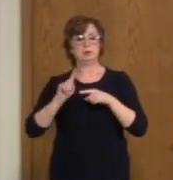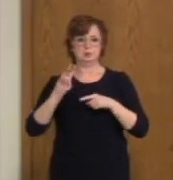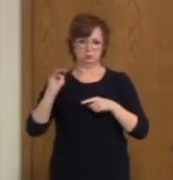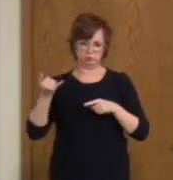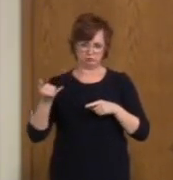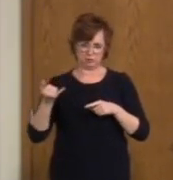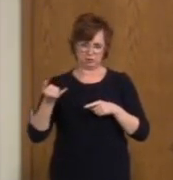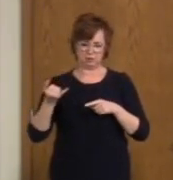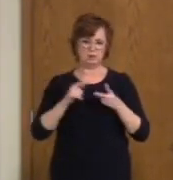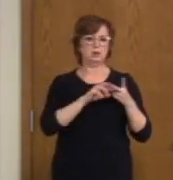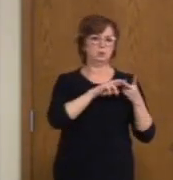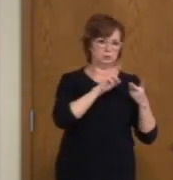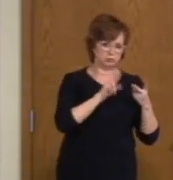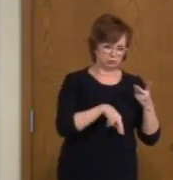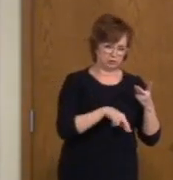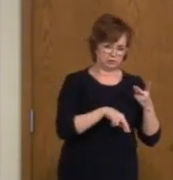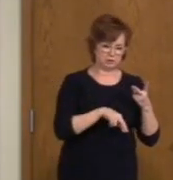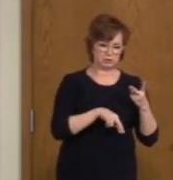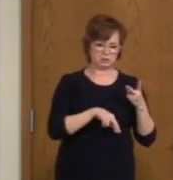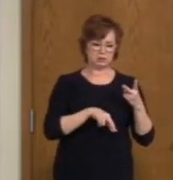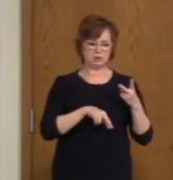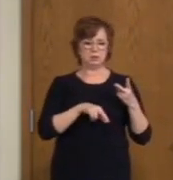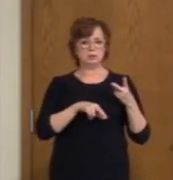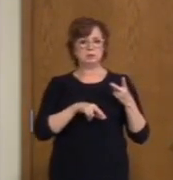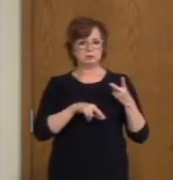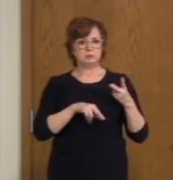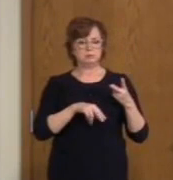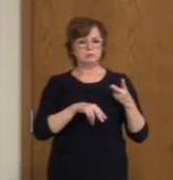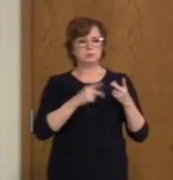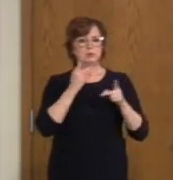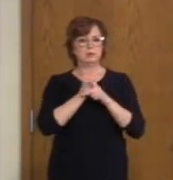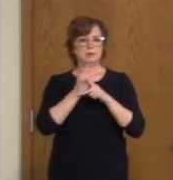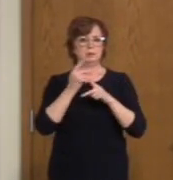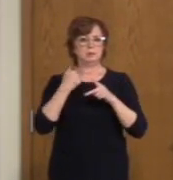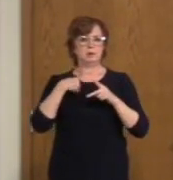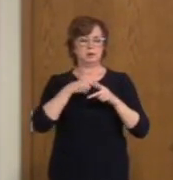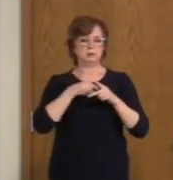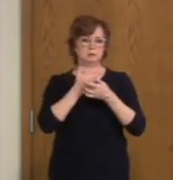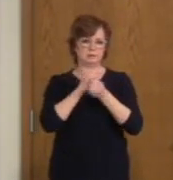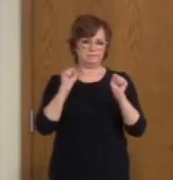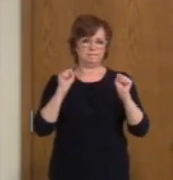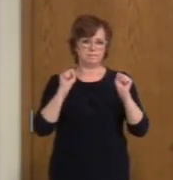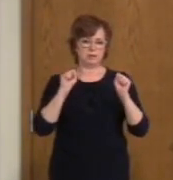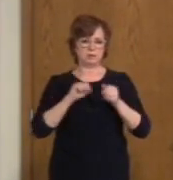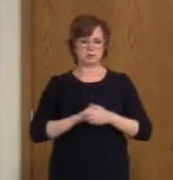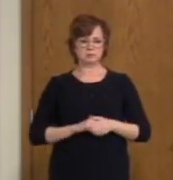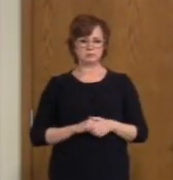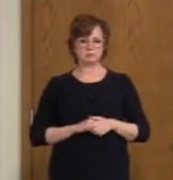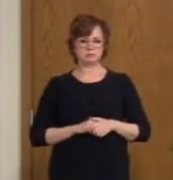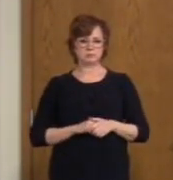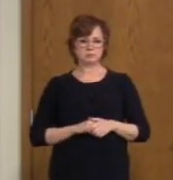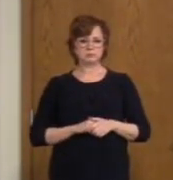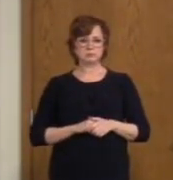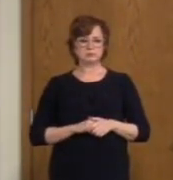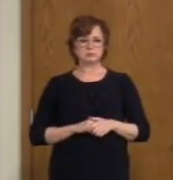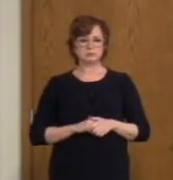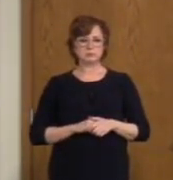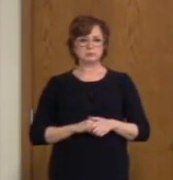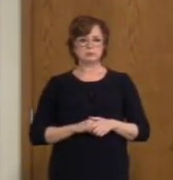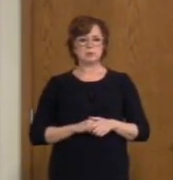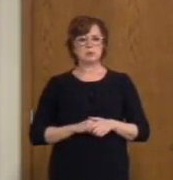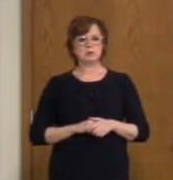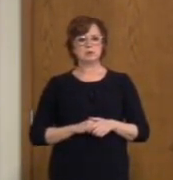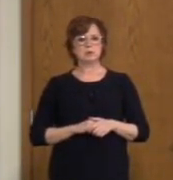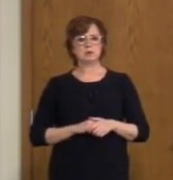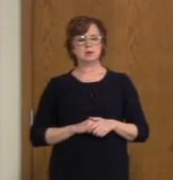as Regina safe ultimately, and that is our ultimate path through this. So every week that if we look back in